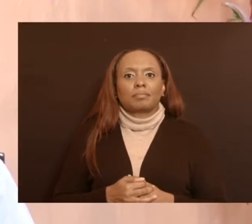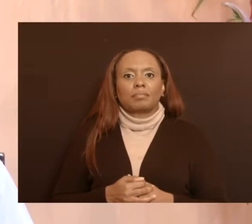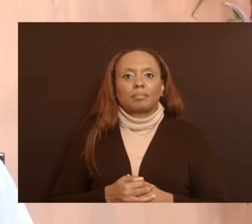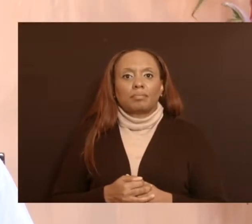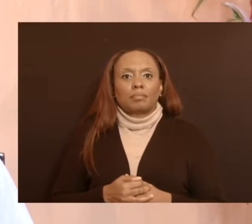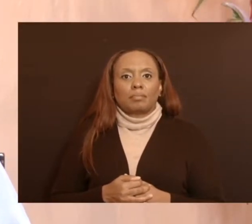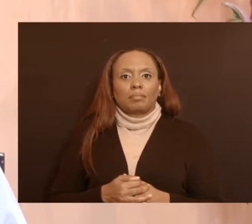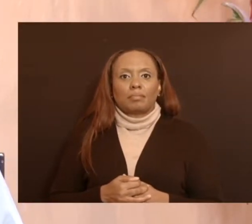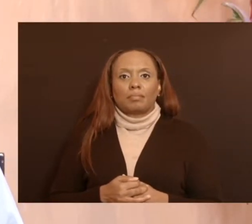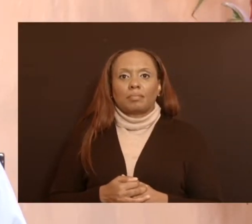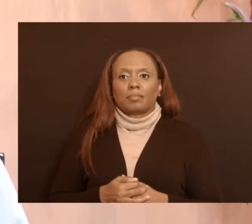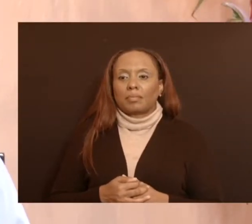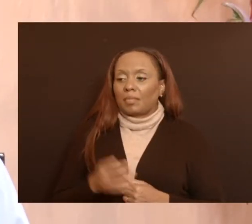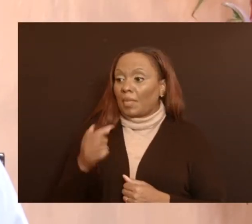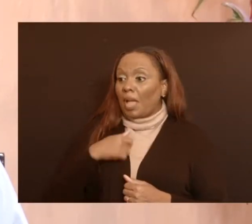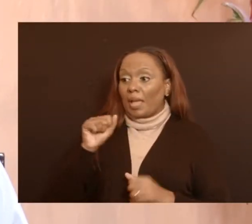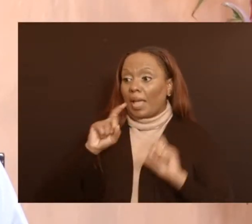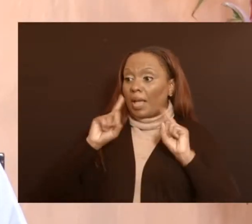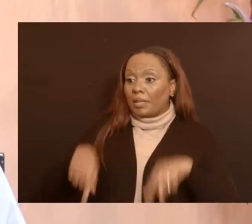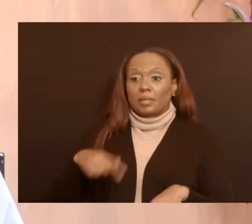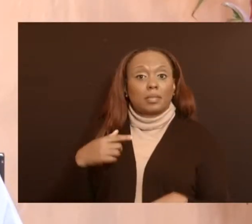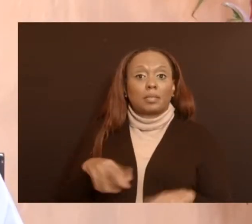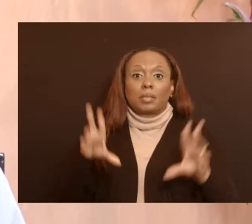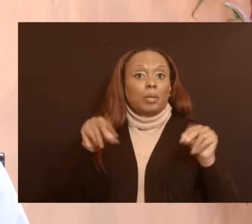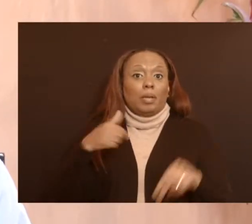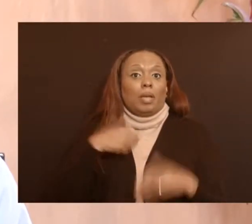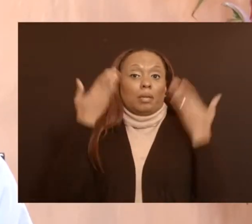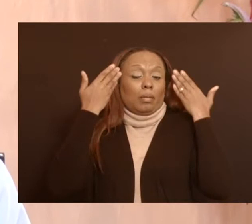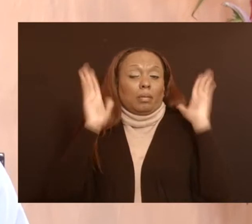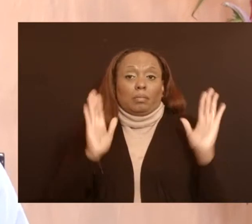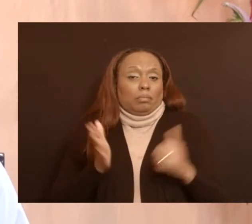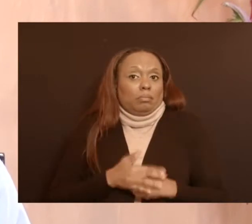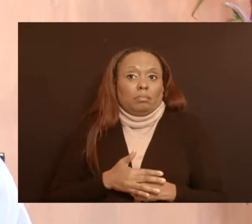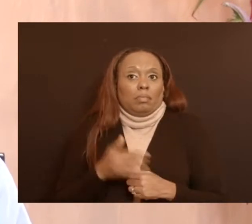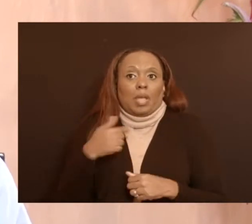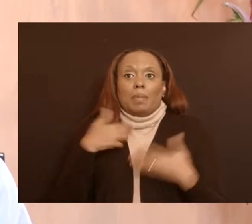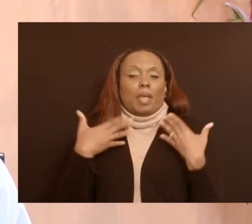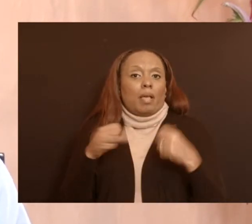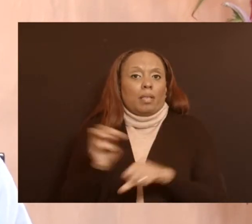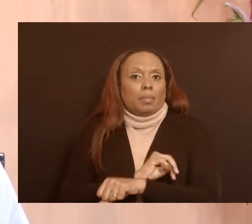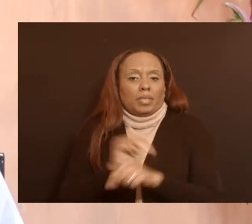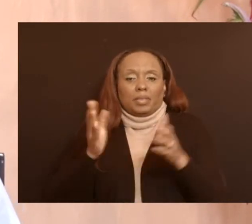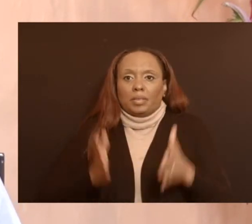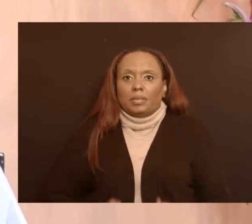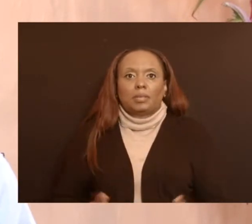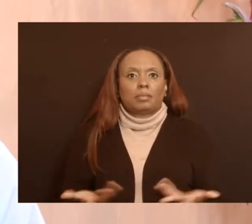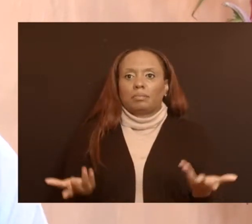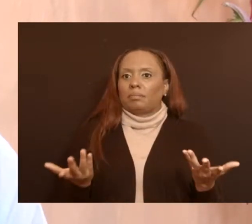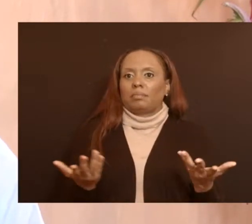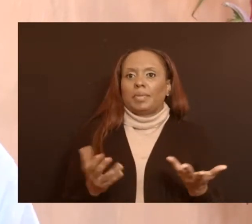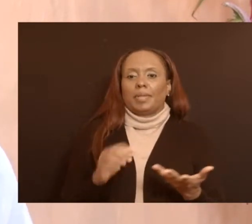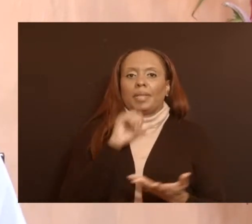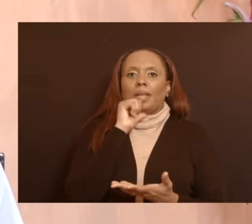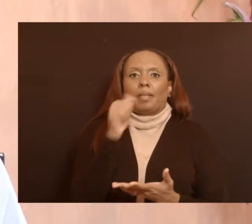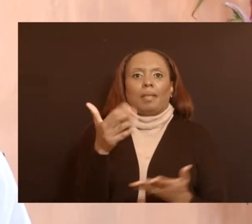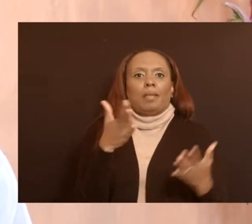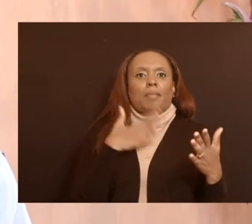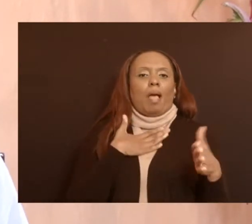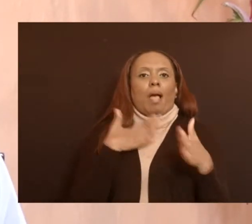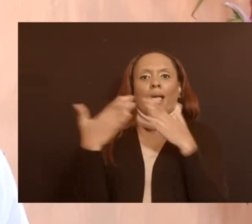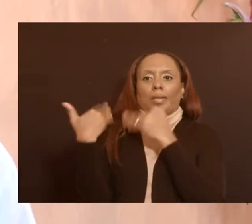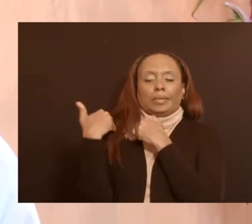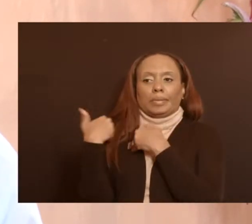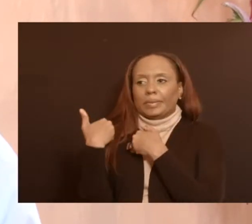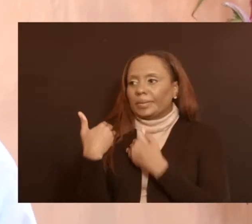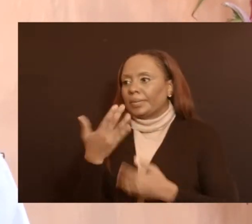Answer you very quickly by telling you no, because I don't know. As Minister of Health and Wellness, I leave those matters to my